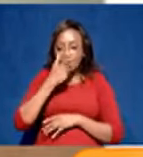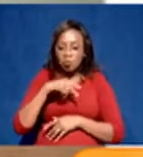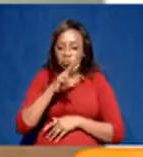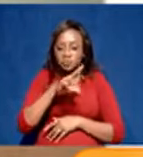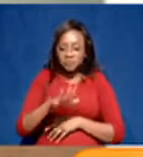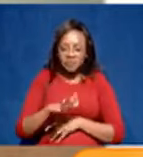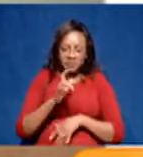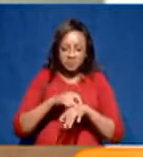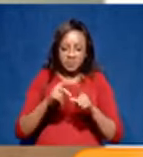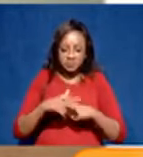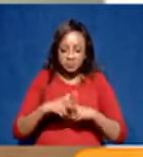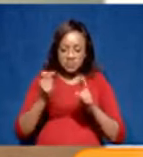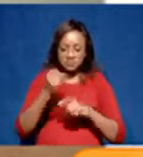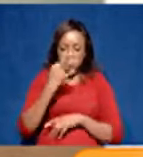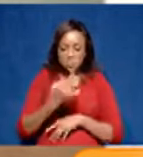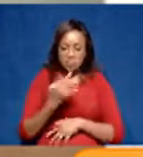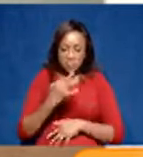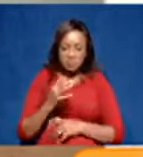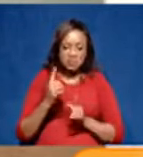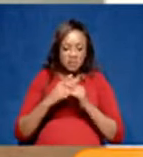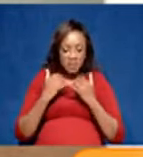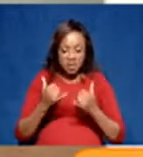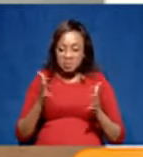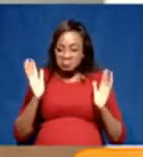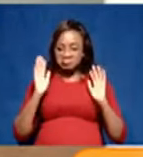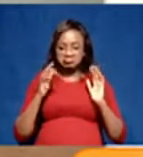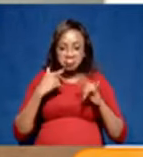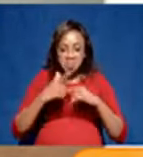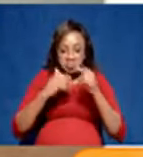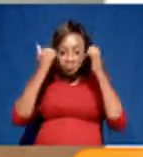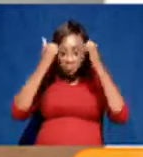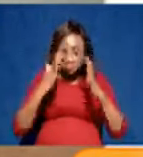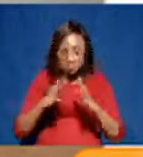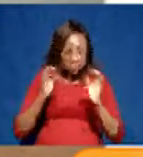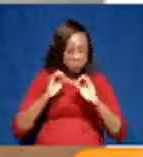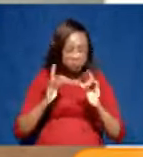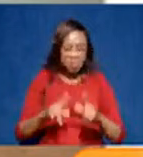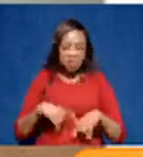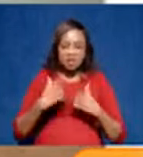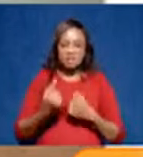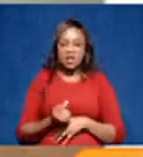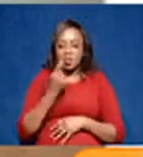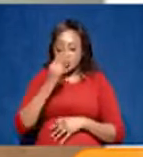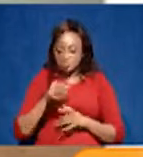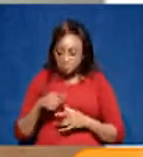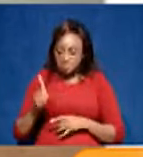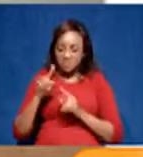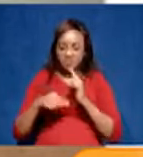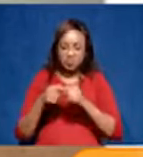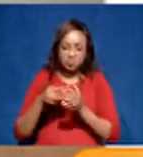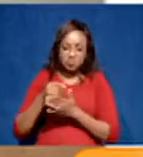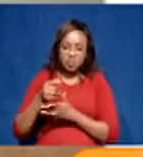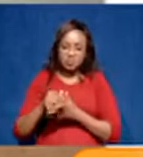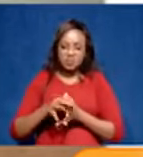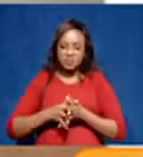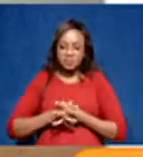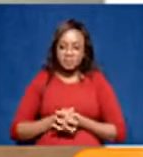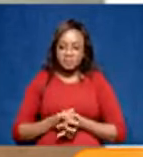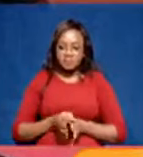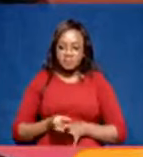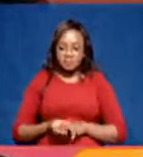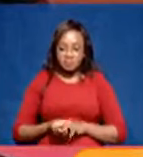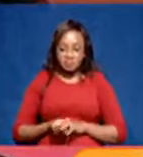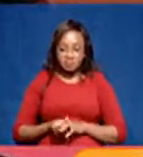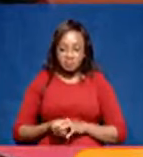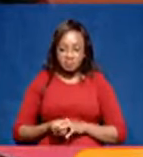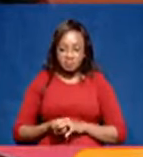March, and they have now moved out. They are no longer students. So they begin payments. Sorry, I have a follow-up question to that mm-hmm. because